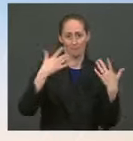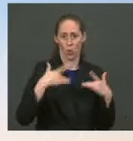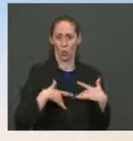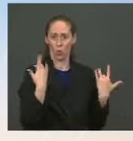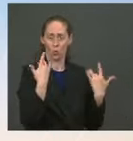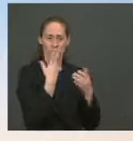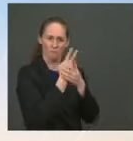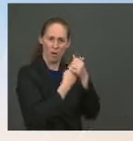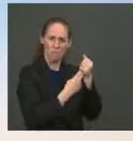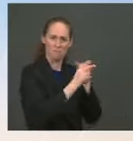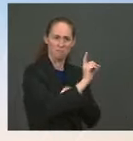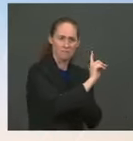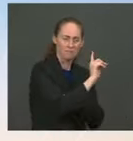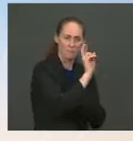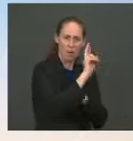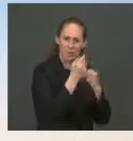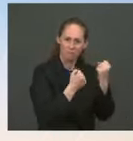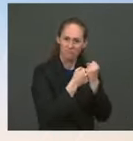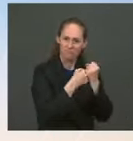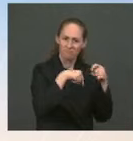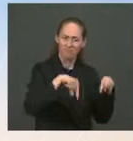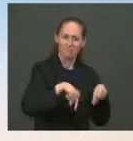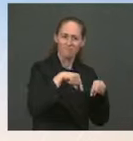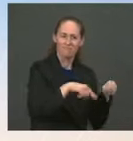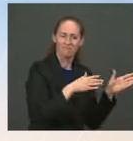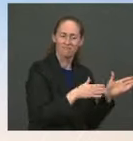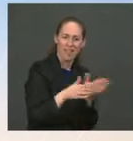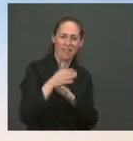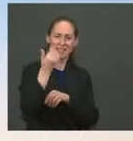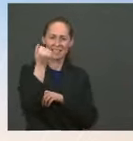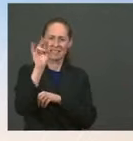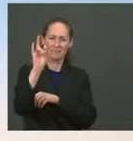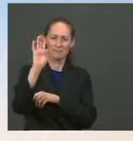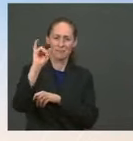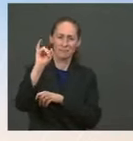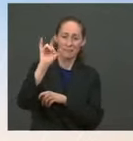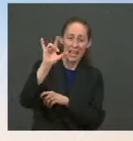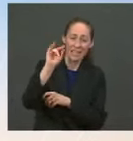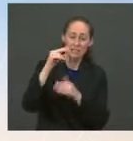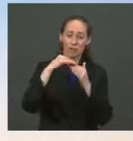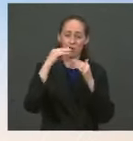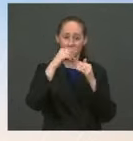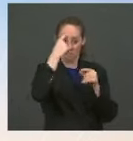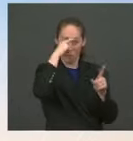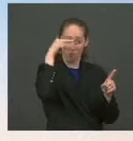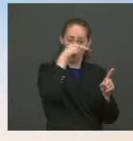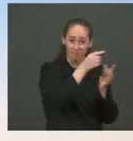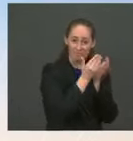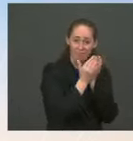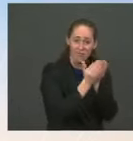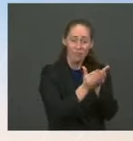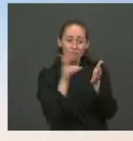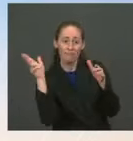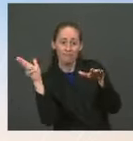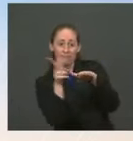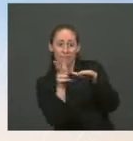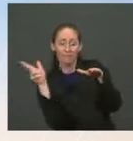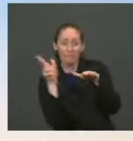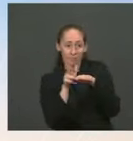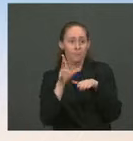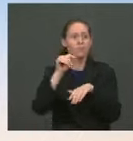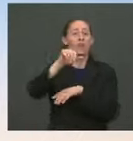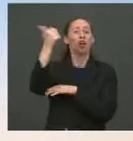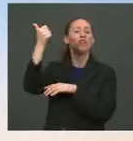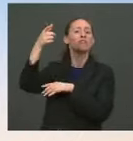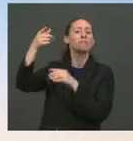which includes, as I mentioned, $17 billion for ports and tens of billions of dollars more for roads, bridges, rail, and other links in the supply